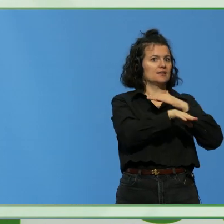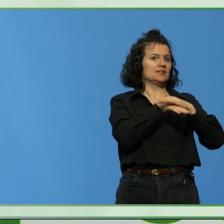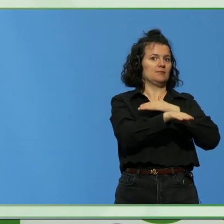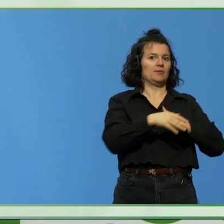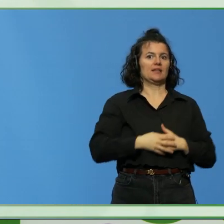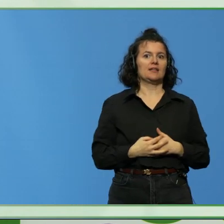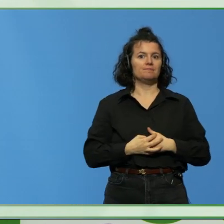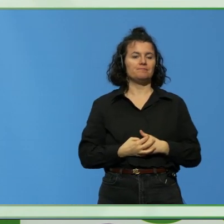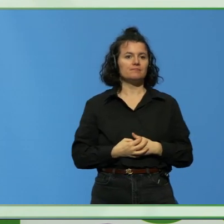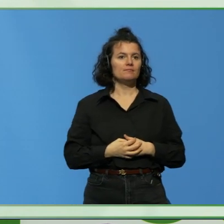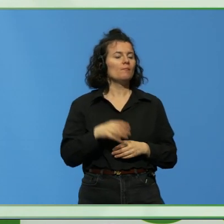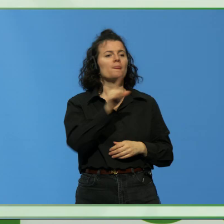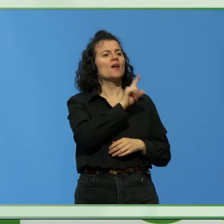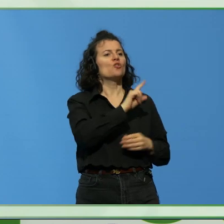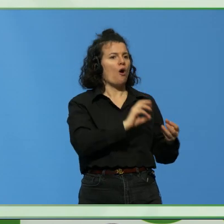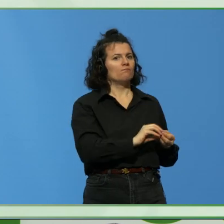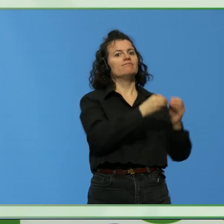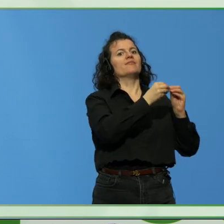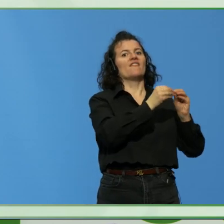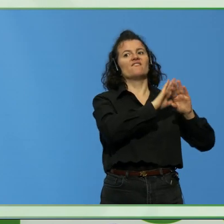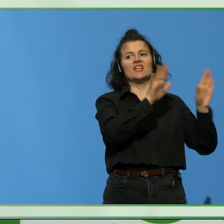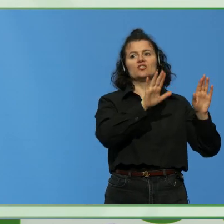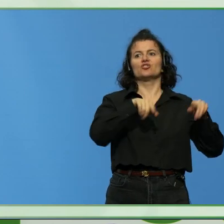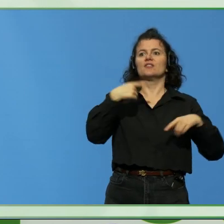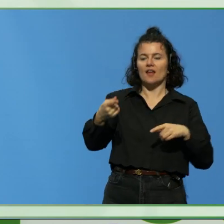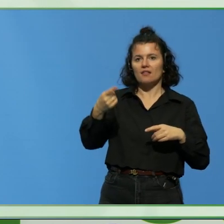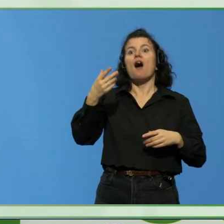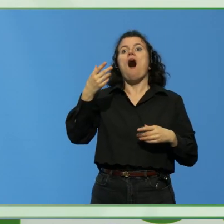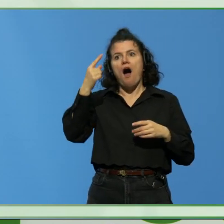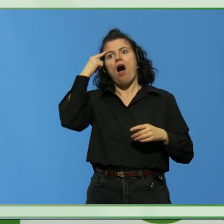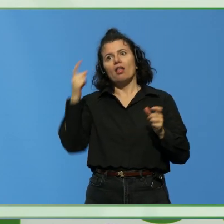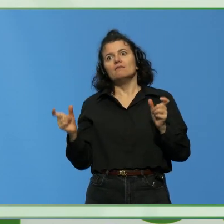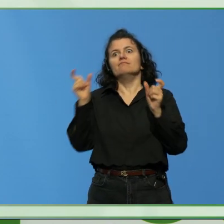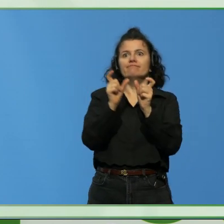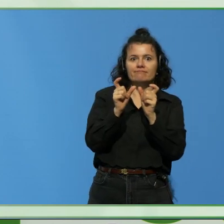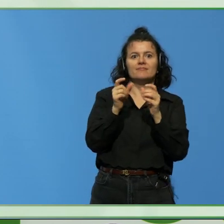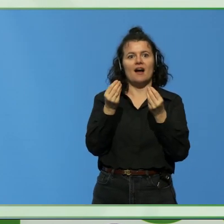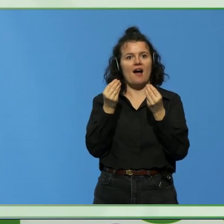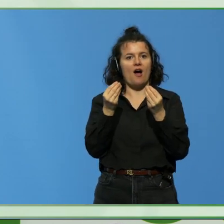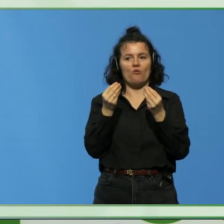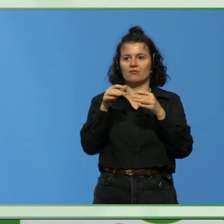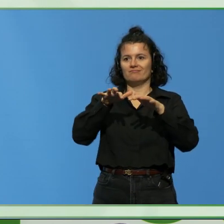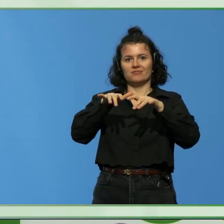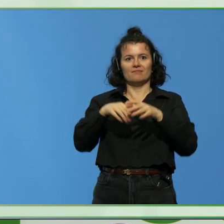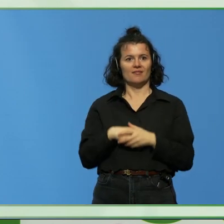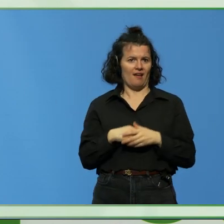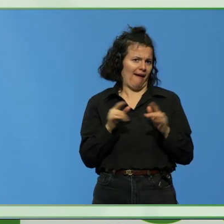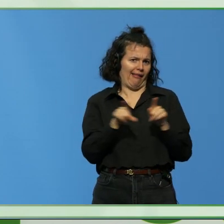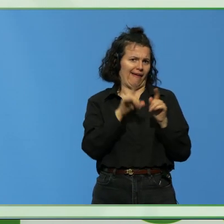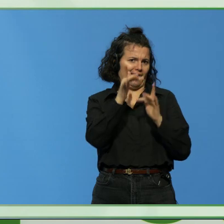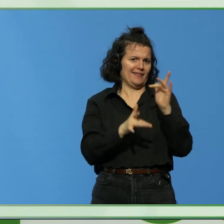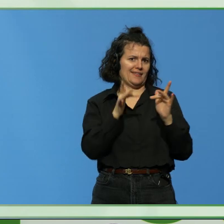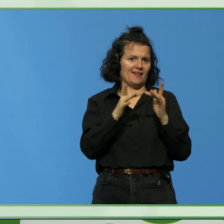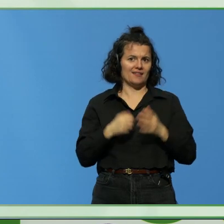an afterthought like the internet. I mean, it's 2026 and we're still redefining websites to become inclusive.